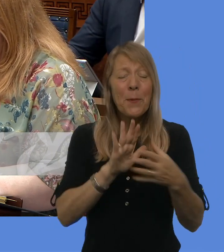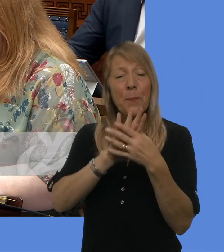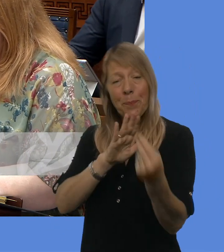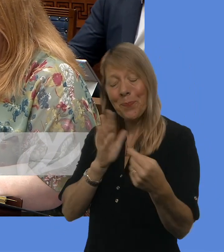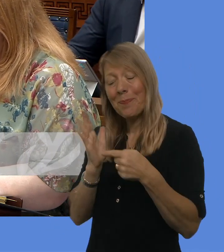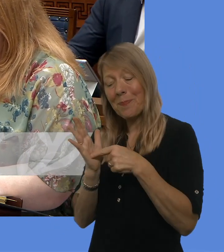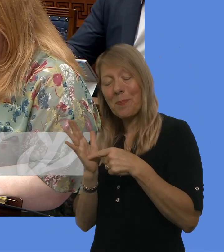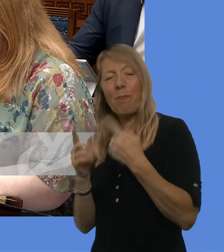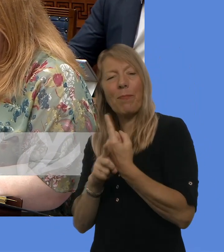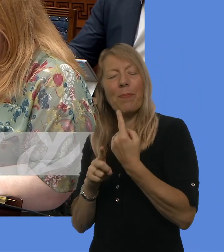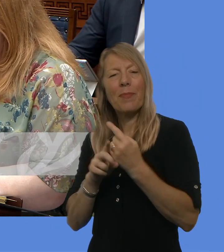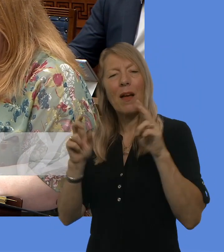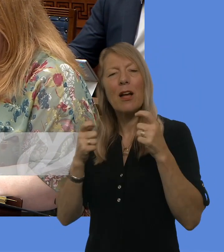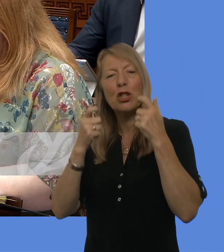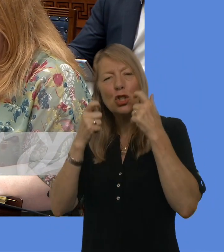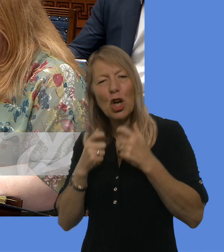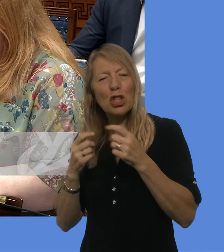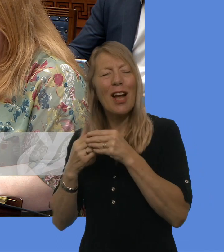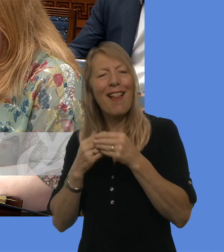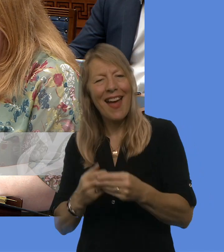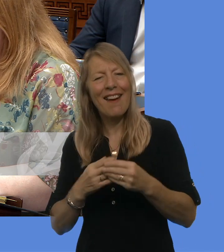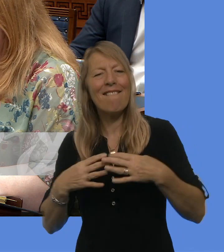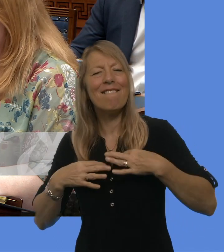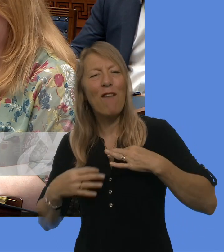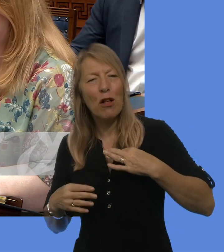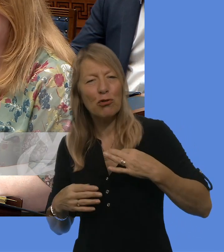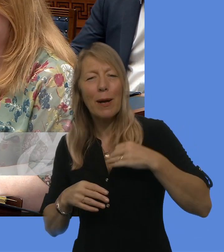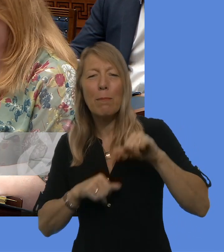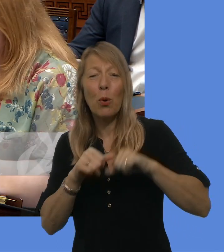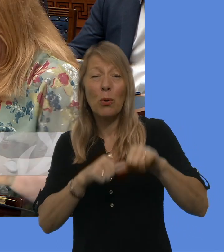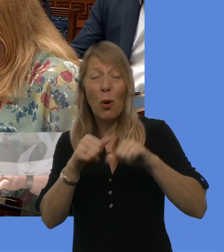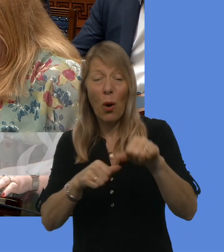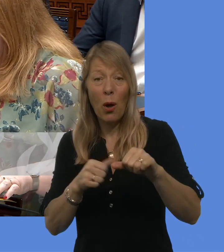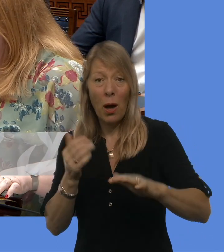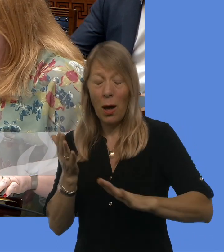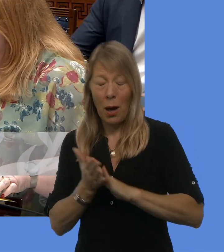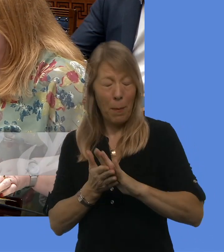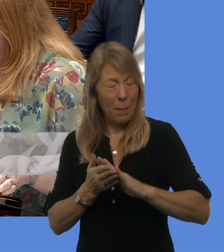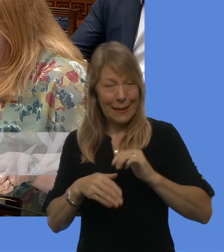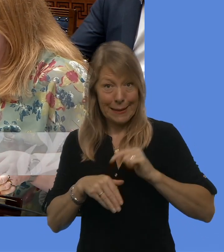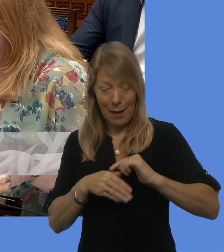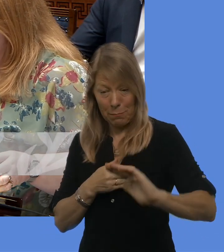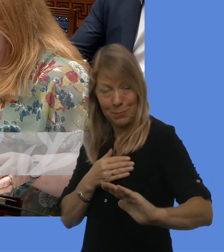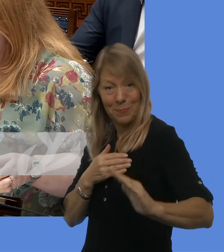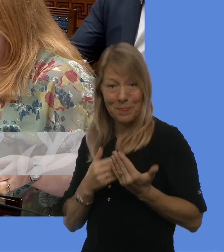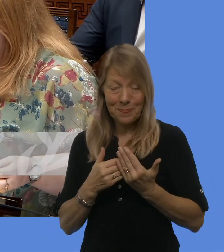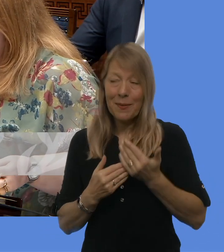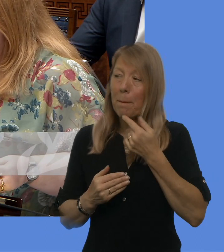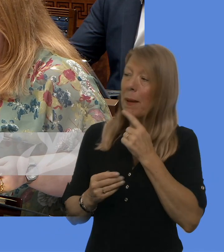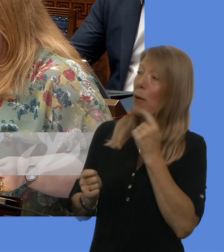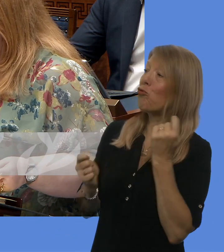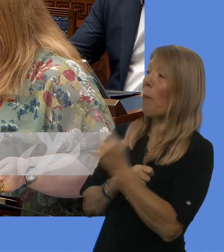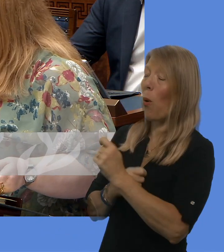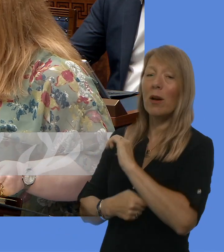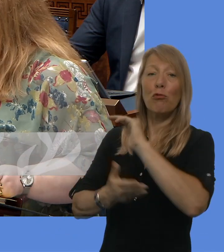protocol. It has been seen a 70% reduction in the average time taken between reporting a sexual offence and court disposal,